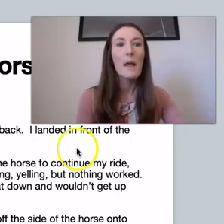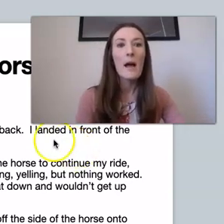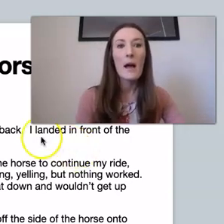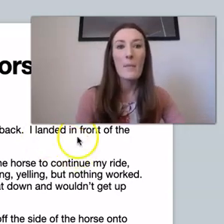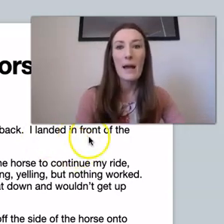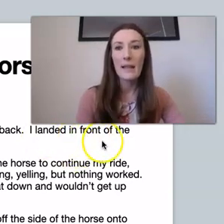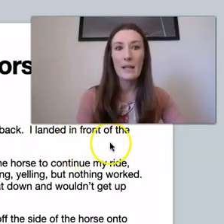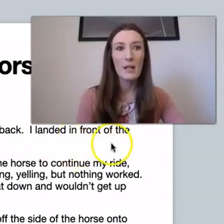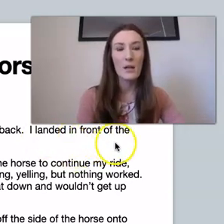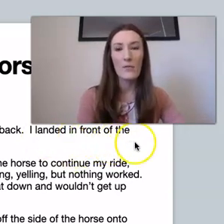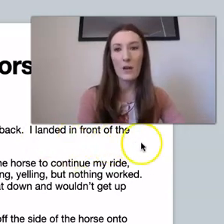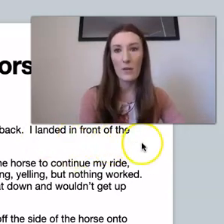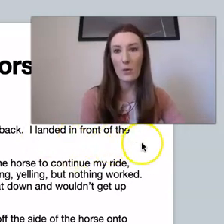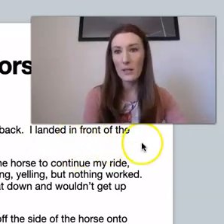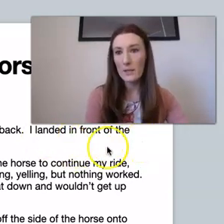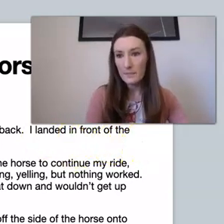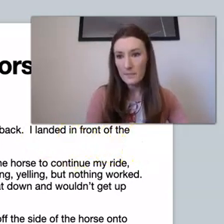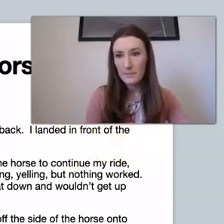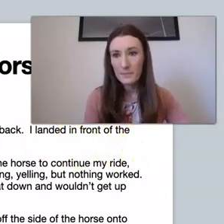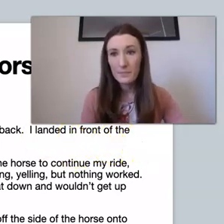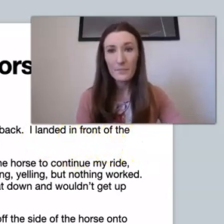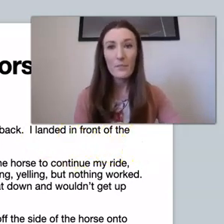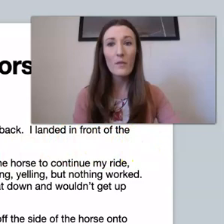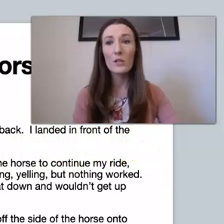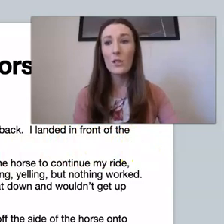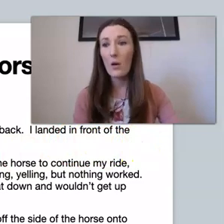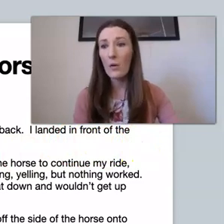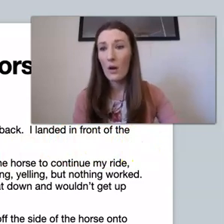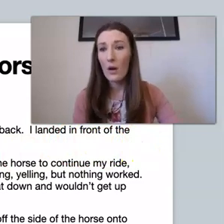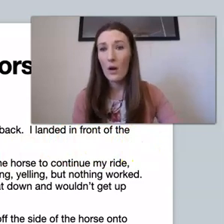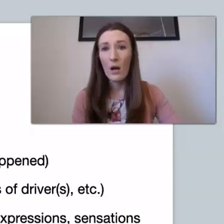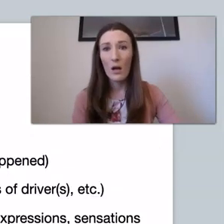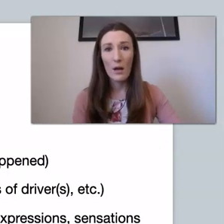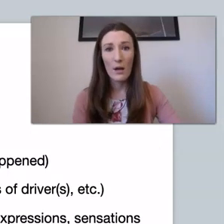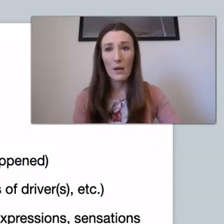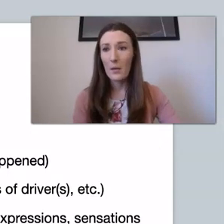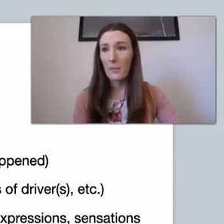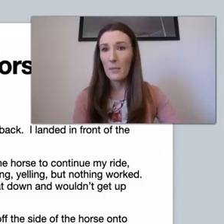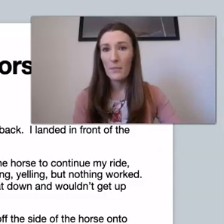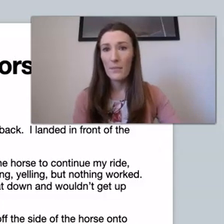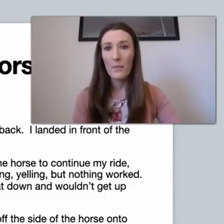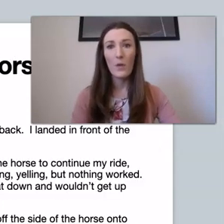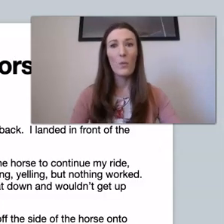Okay. I landed in front of the horse. So